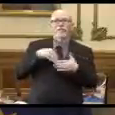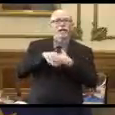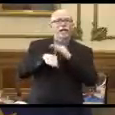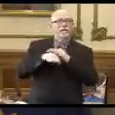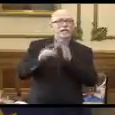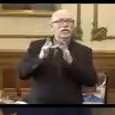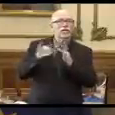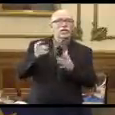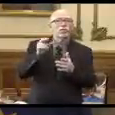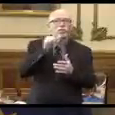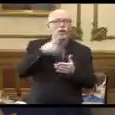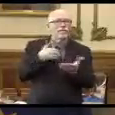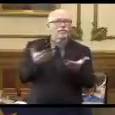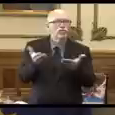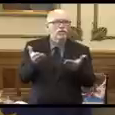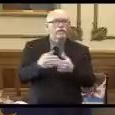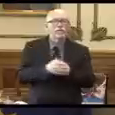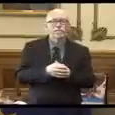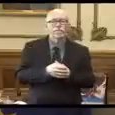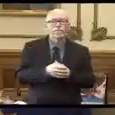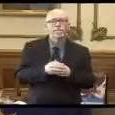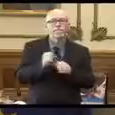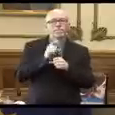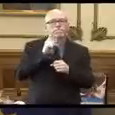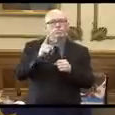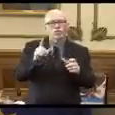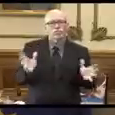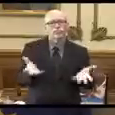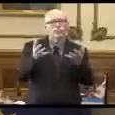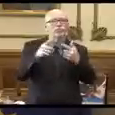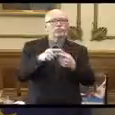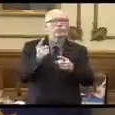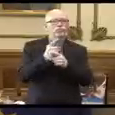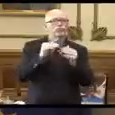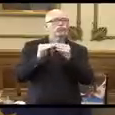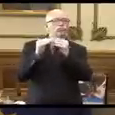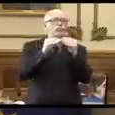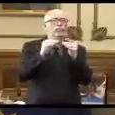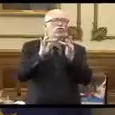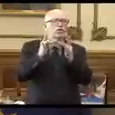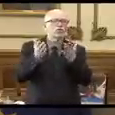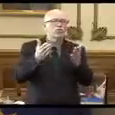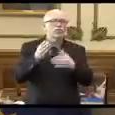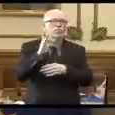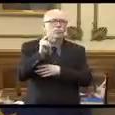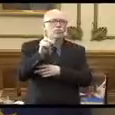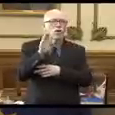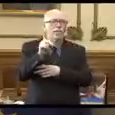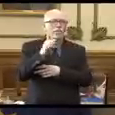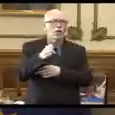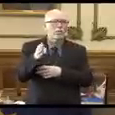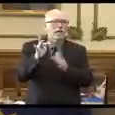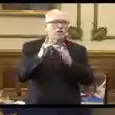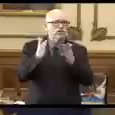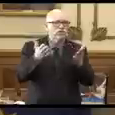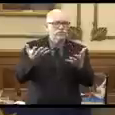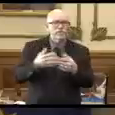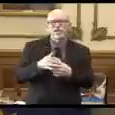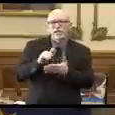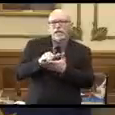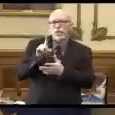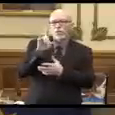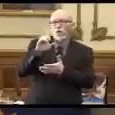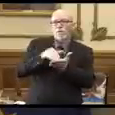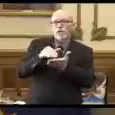access and service to the proper speed of internet service, broadband internet service. And so that's what that $100